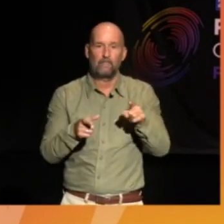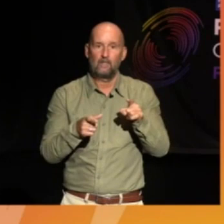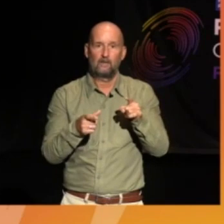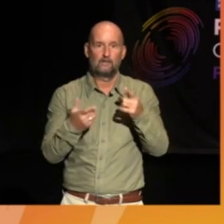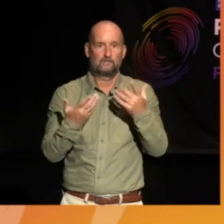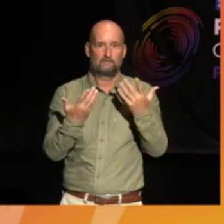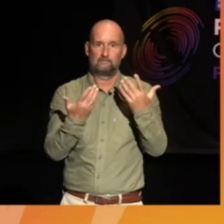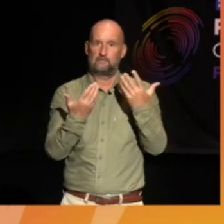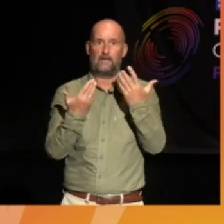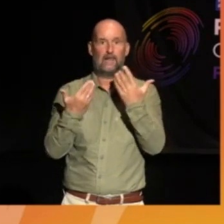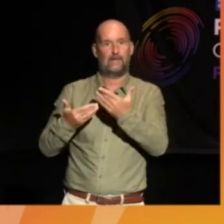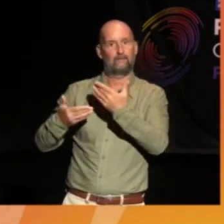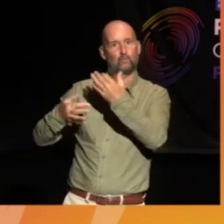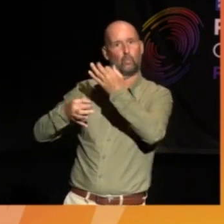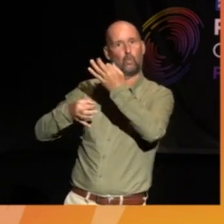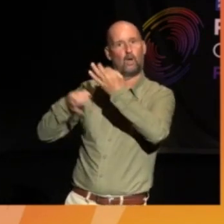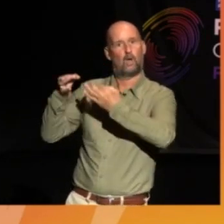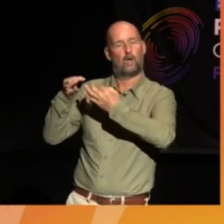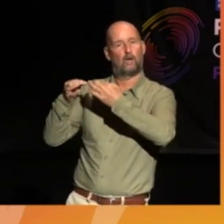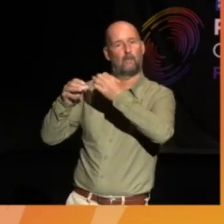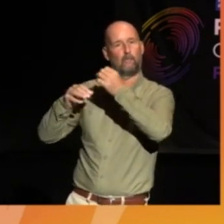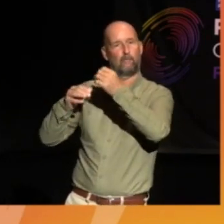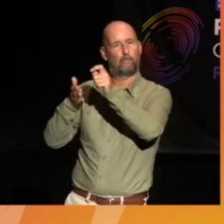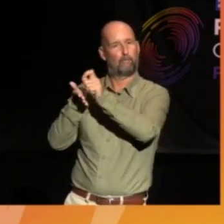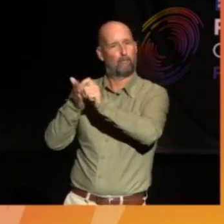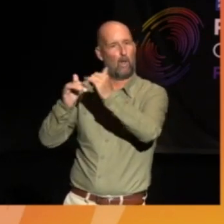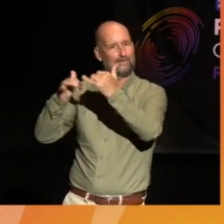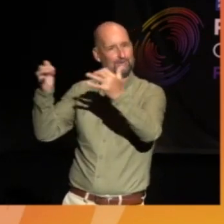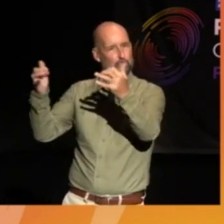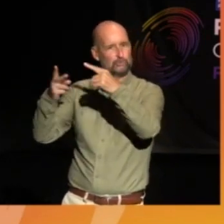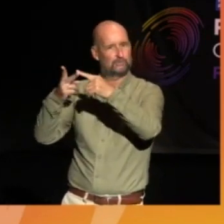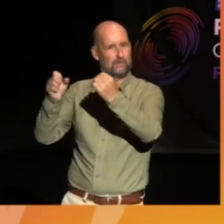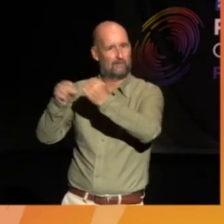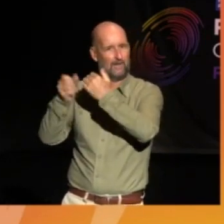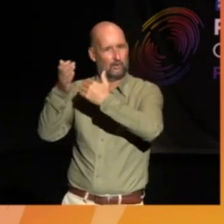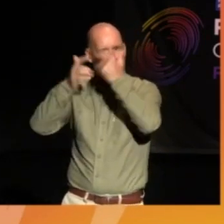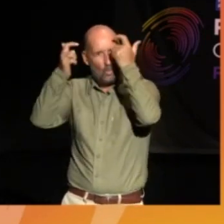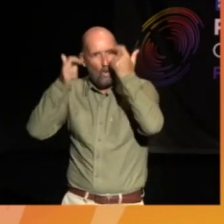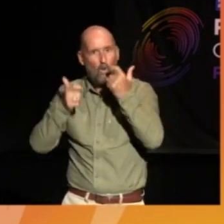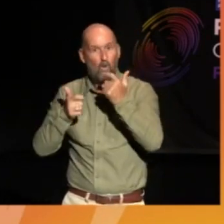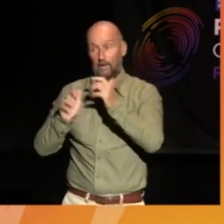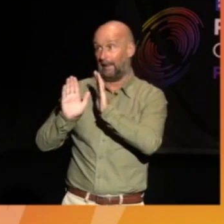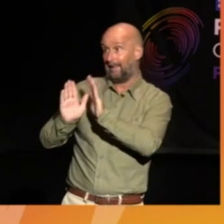to the politicians and lawmakers and the United Nations agencies only.